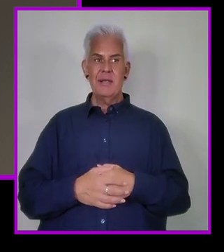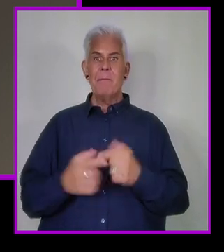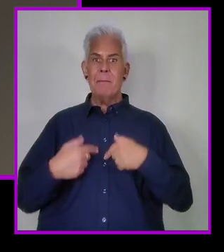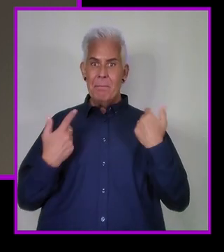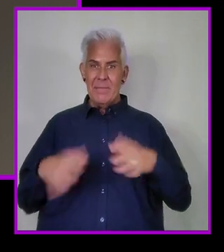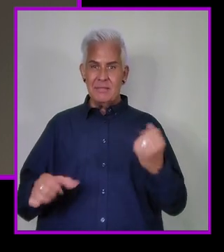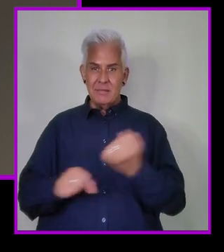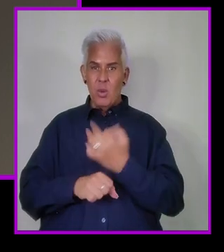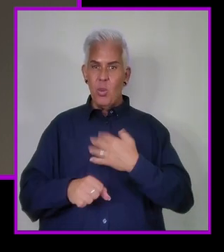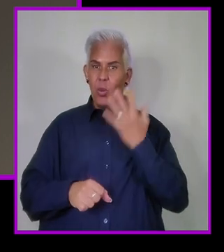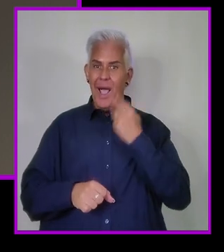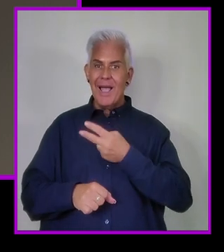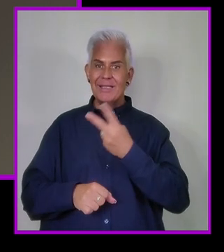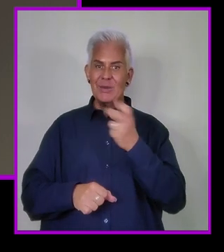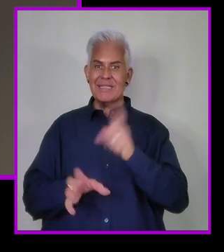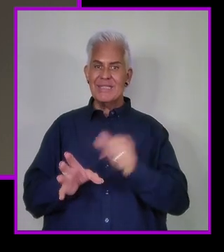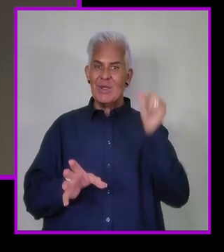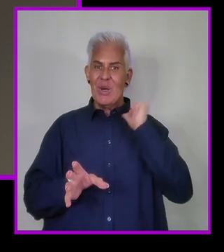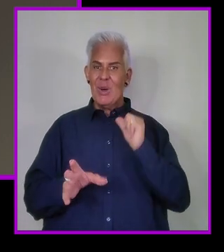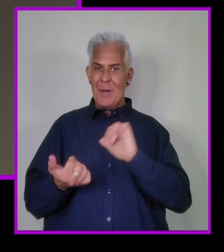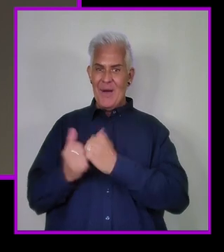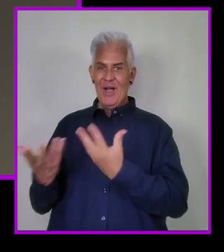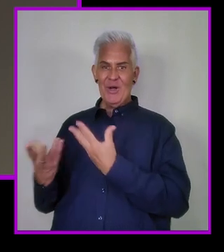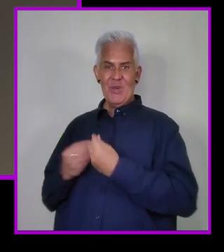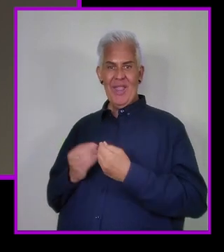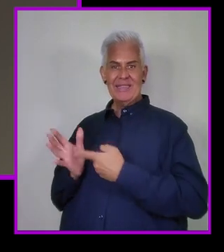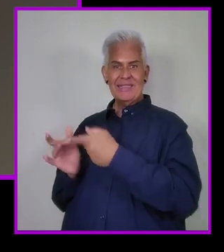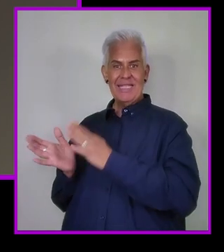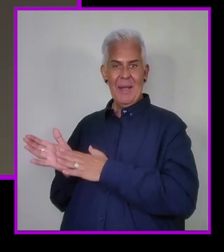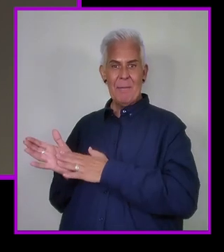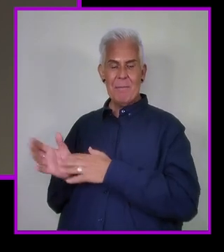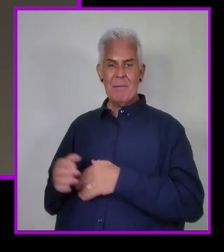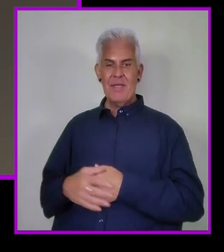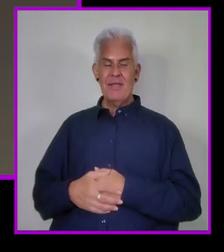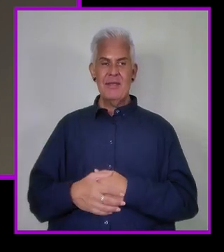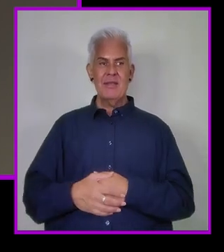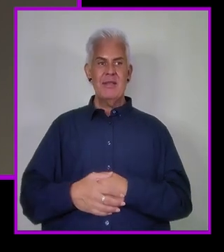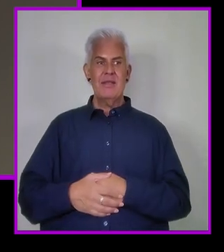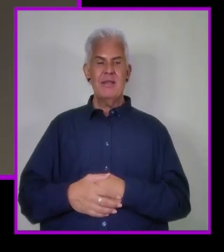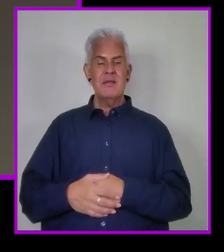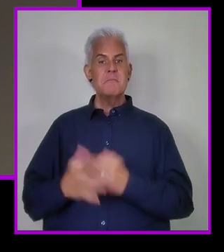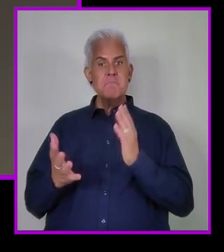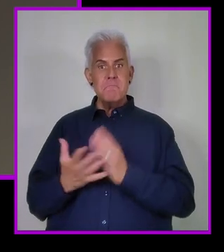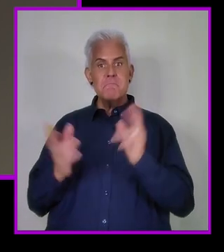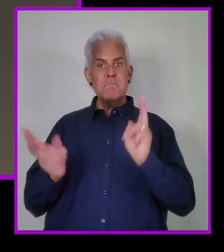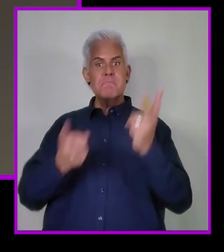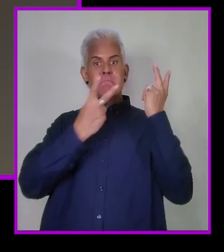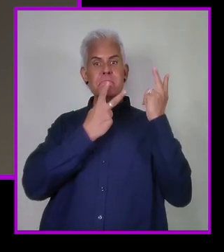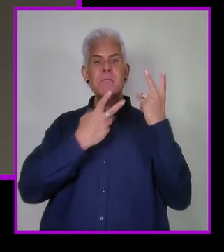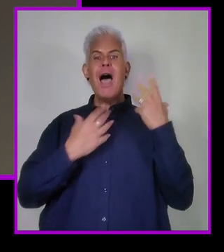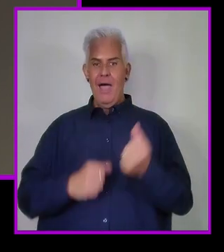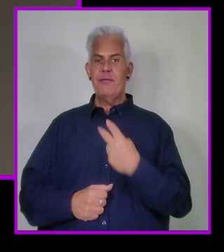able to do that 20 years ago through with my partner Tim. But I have to say, looking back, that's a